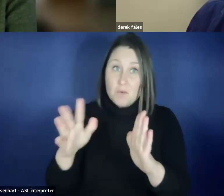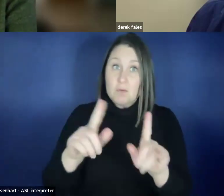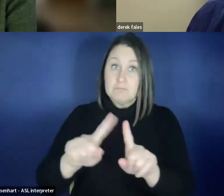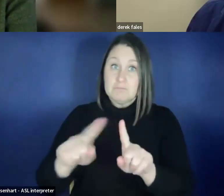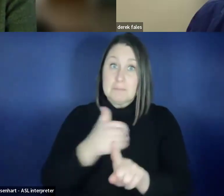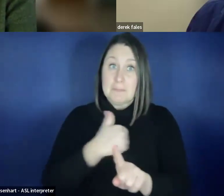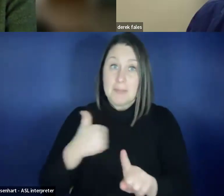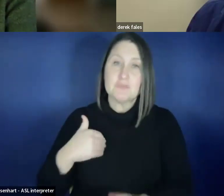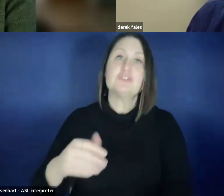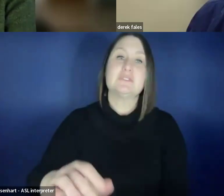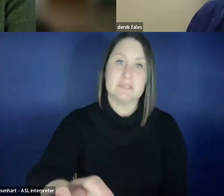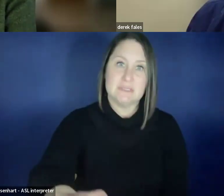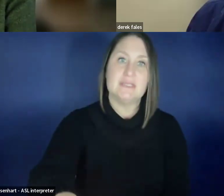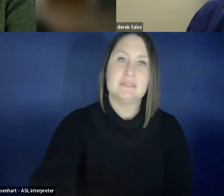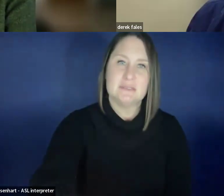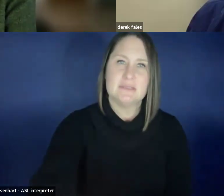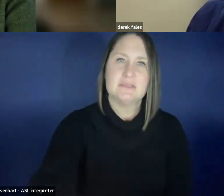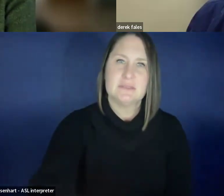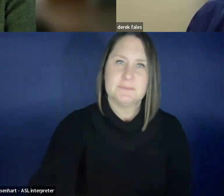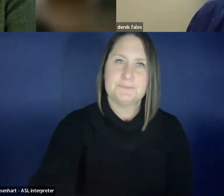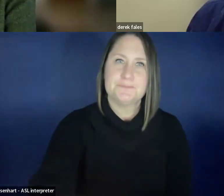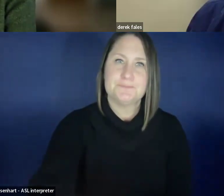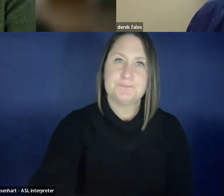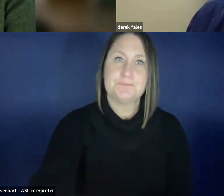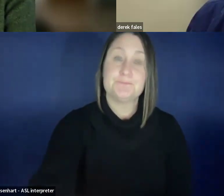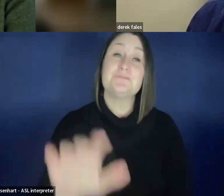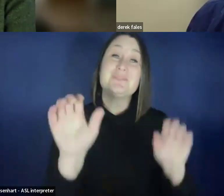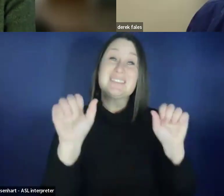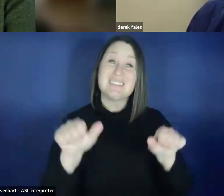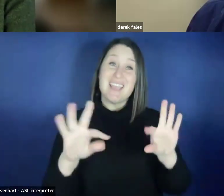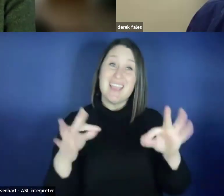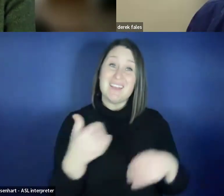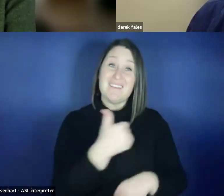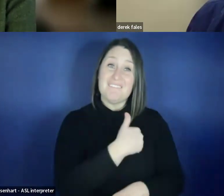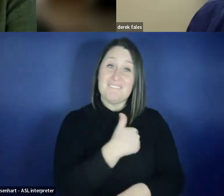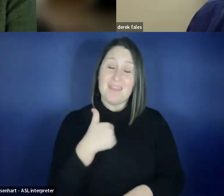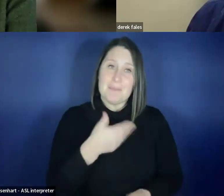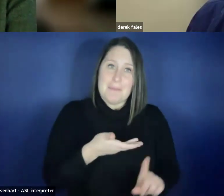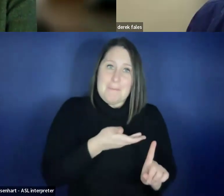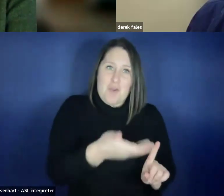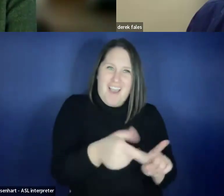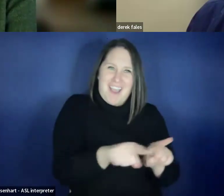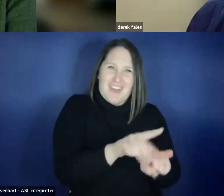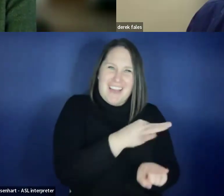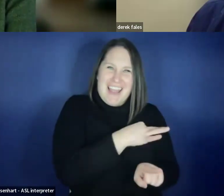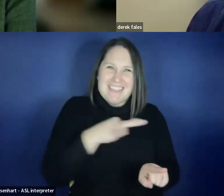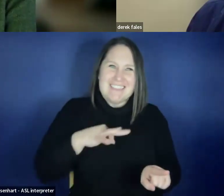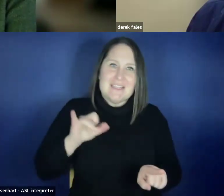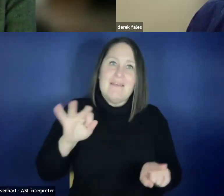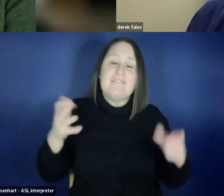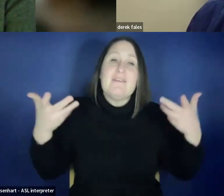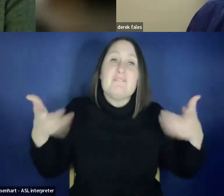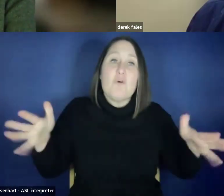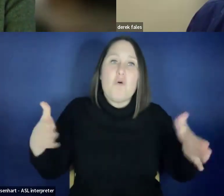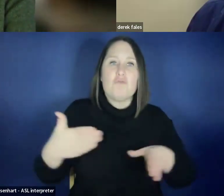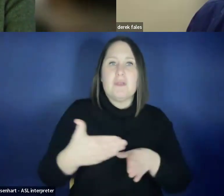Can a family member be hired as staff if that person is already functioning as a shared living provider? I think that has to do with self-direction,